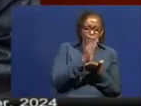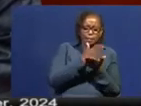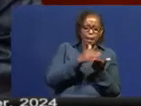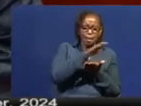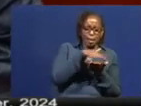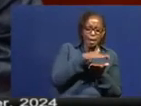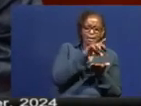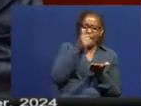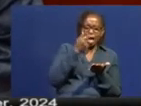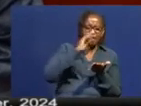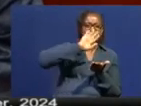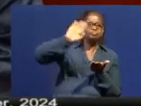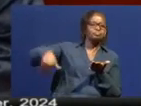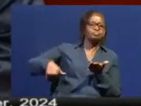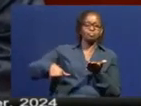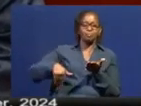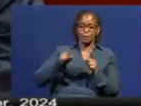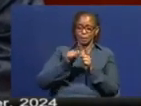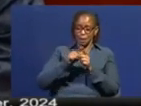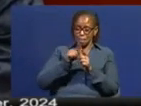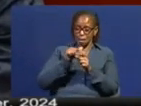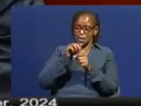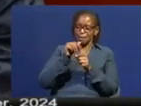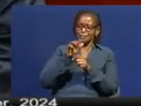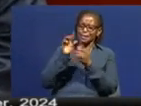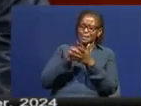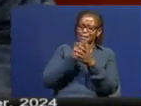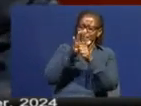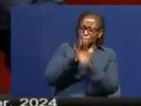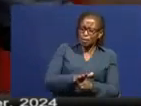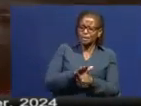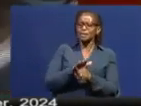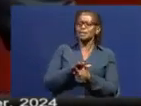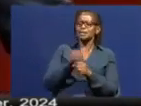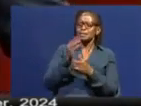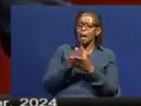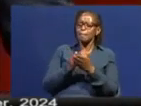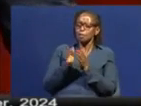exploitation and domination of minorities as fait accompli in Kenya, Mr. Speaker.